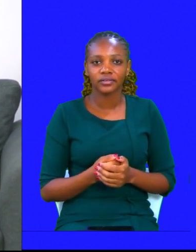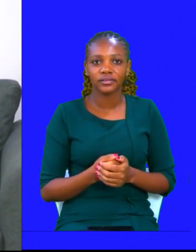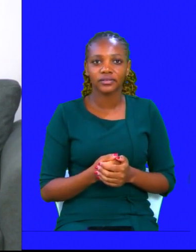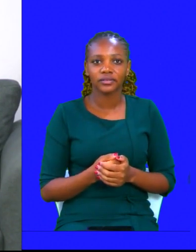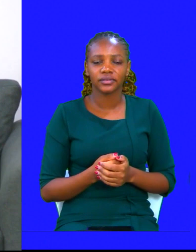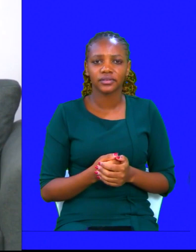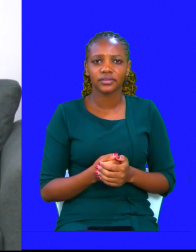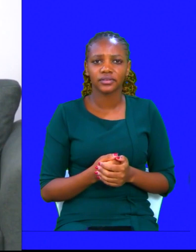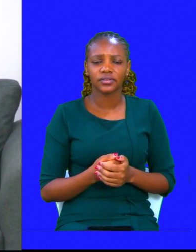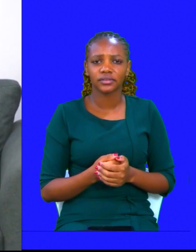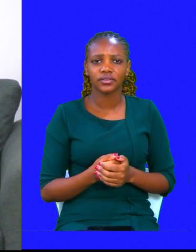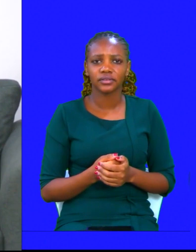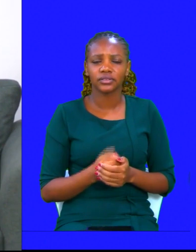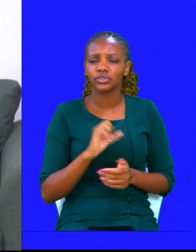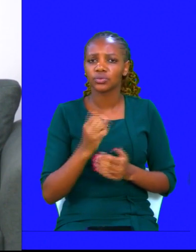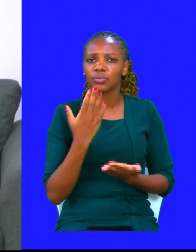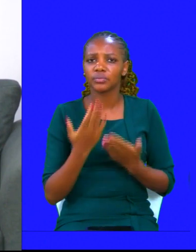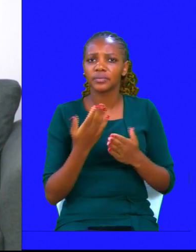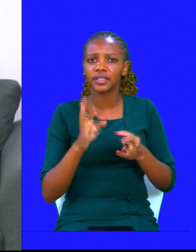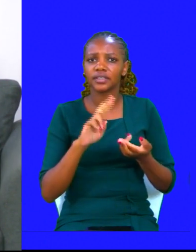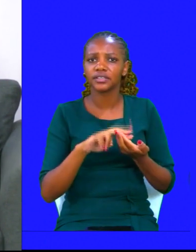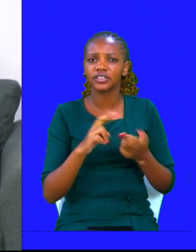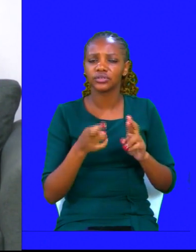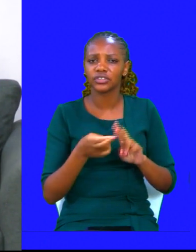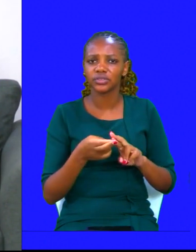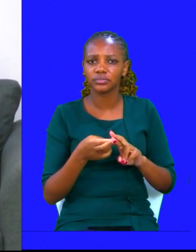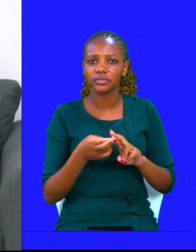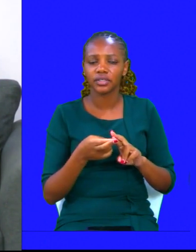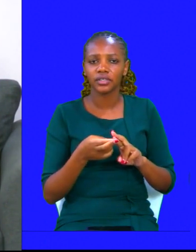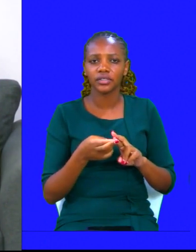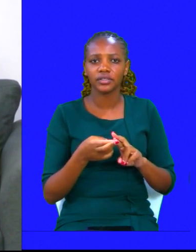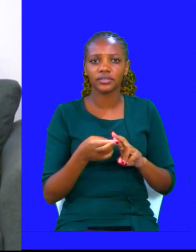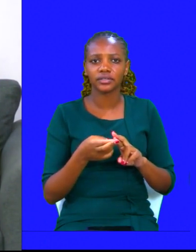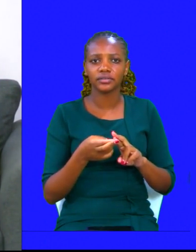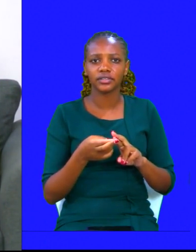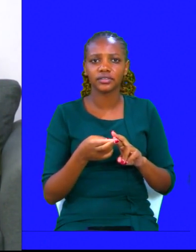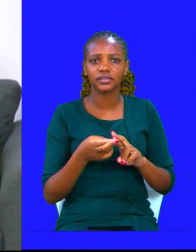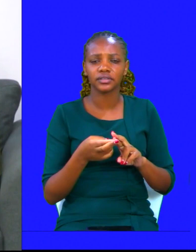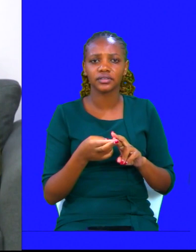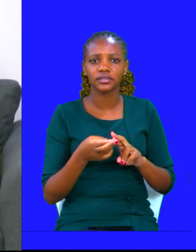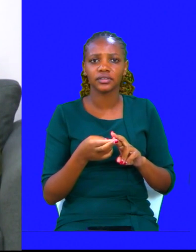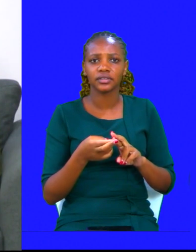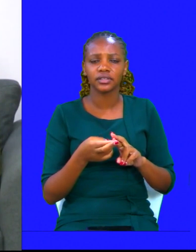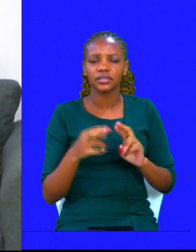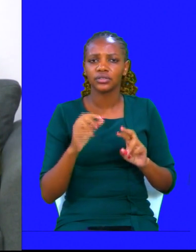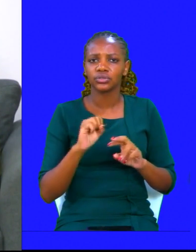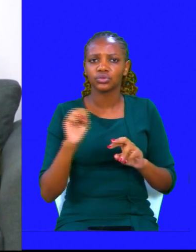engage maybe relationships with older men and all that, they've become another norm. So I can't